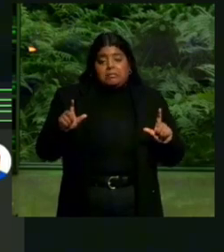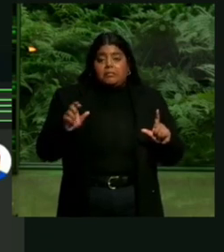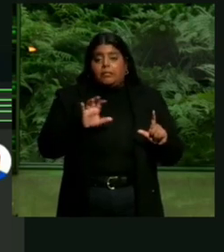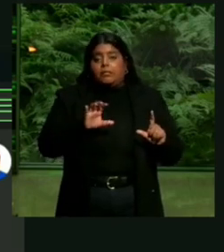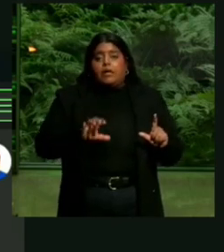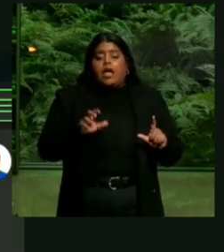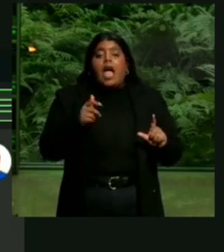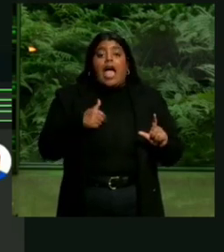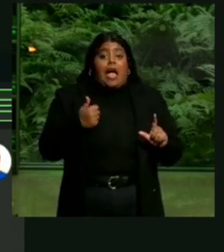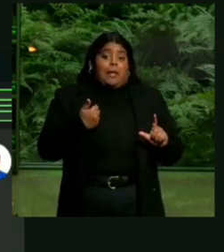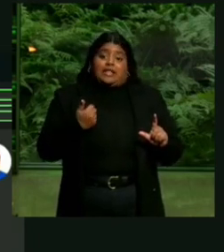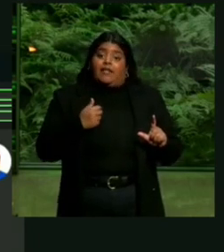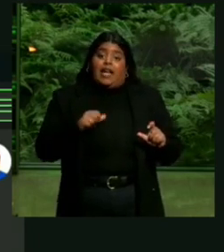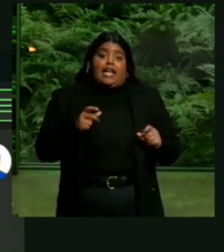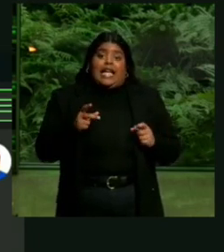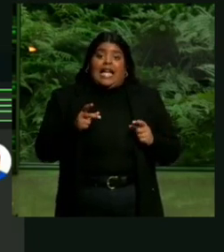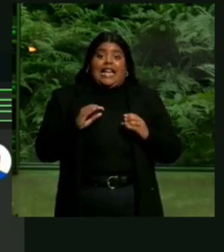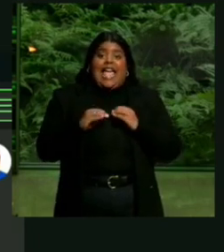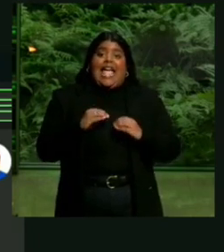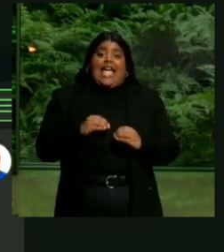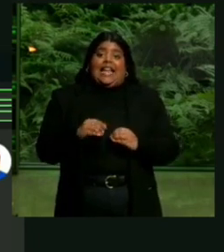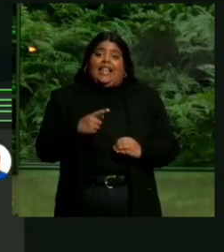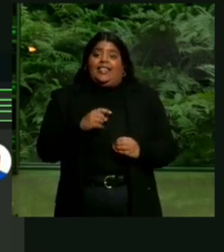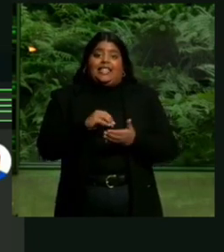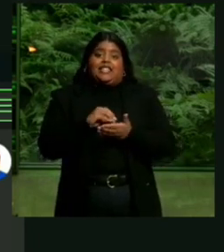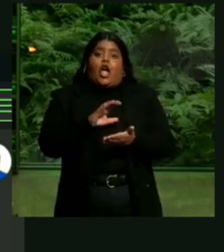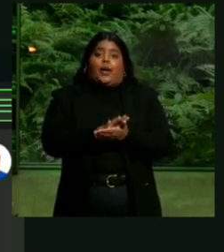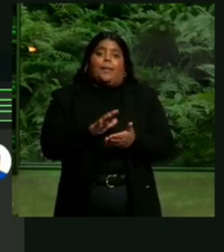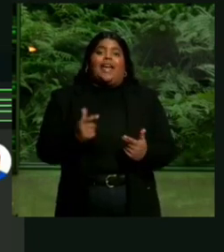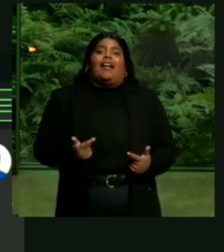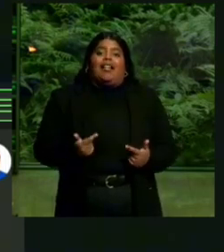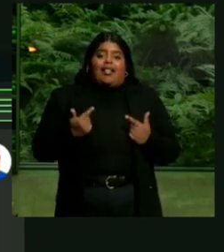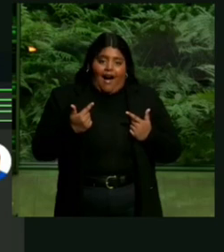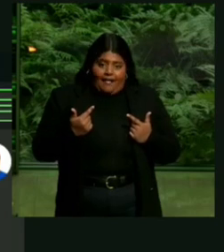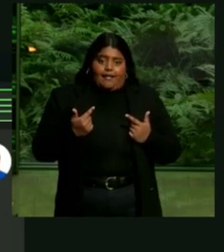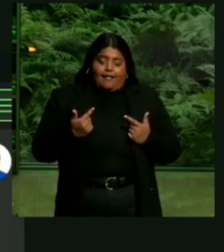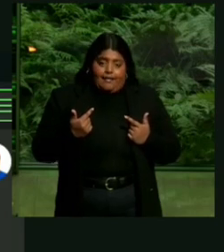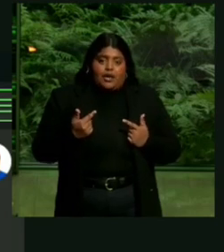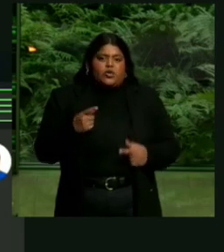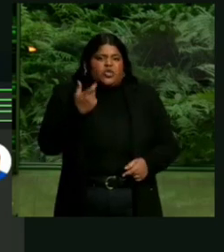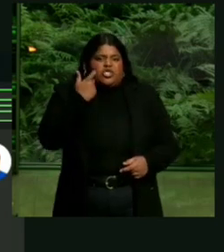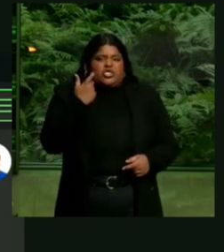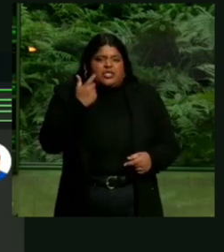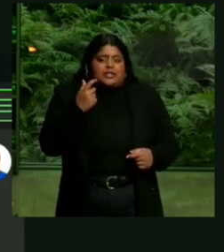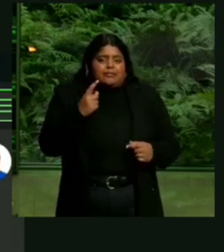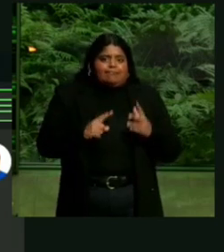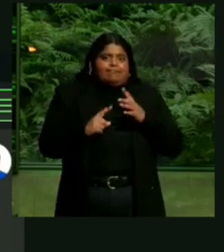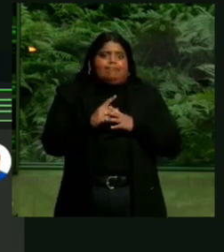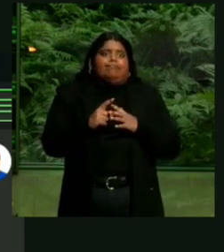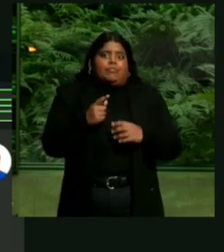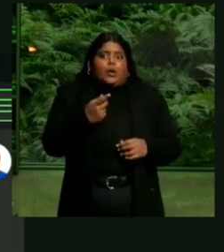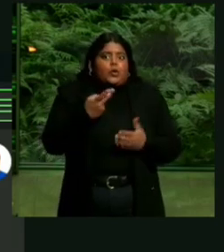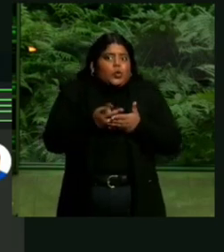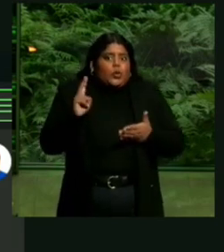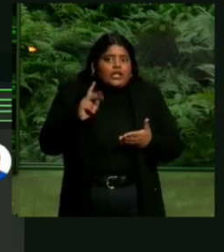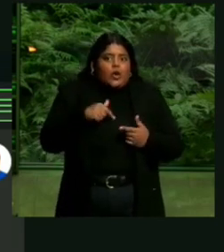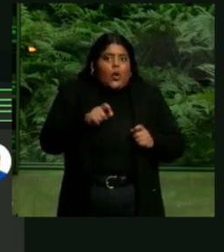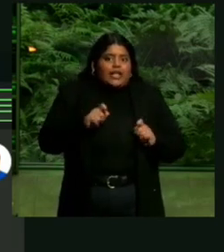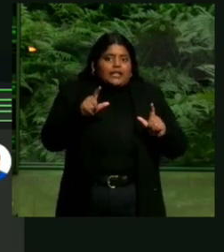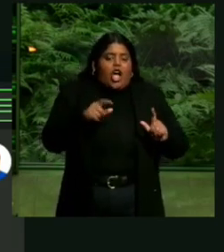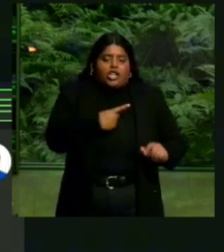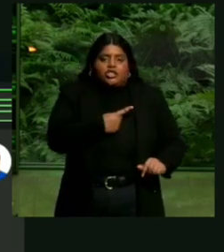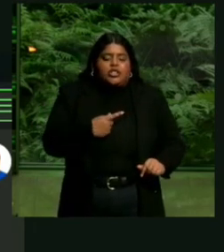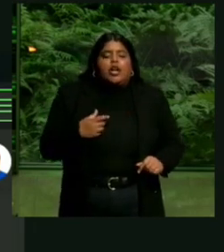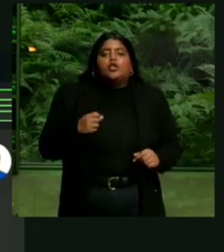and edit this document live. So, and this just came out 2 weeks ago, right? So the reason I'm showing you this